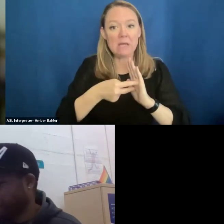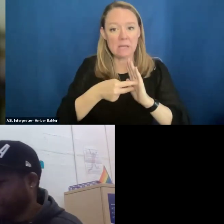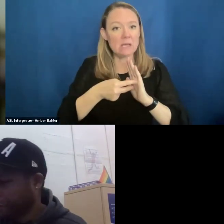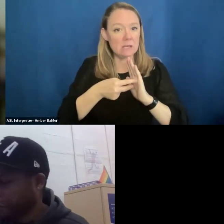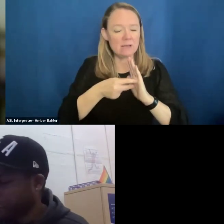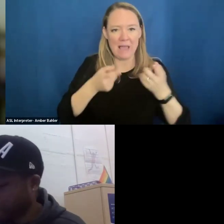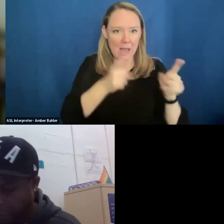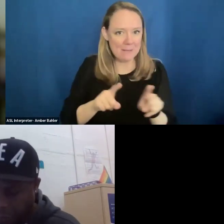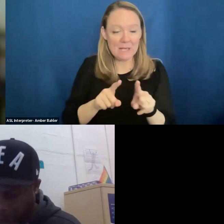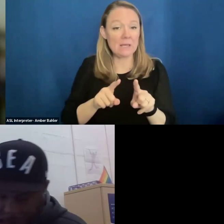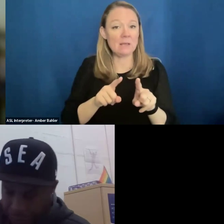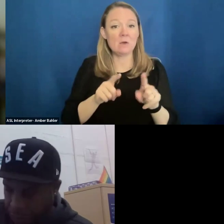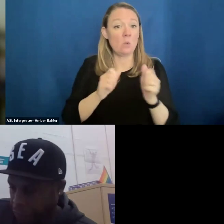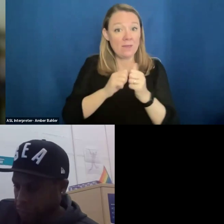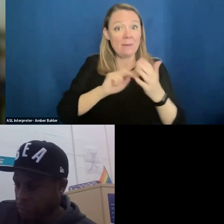cool. Thank you.